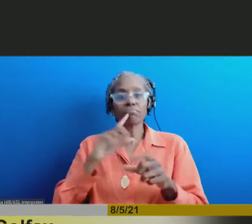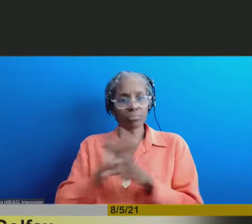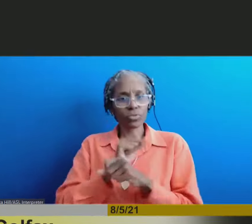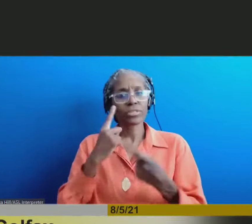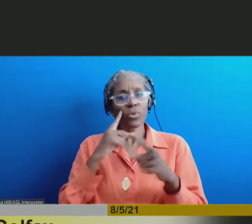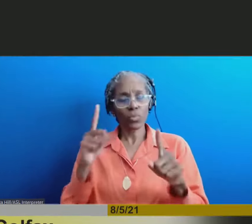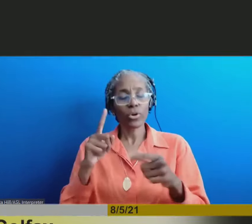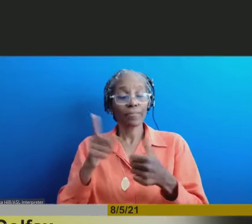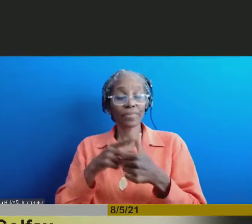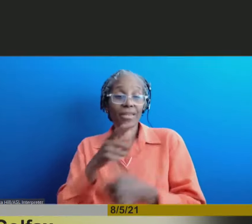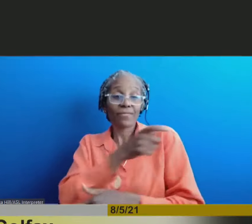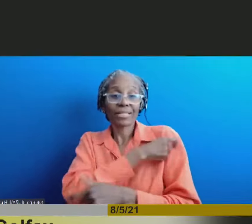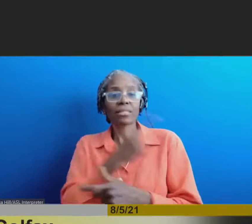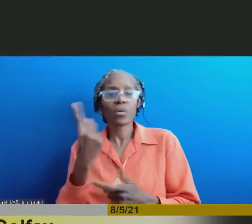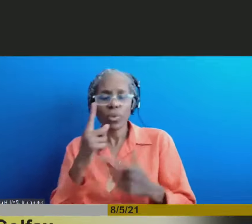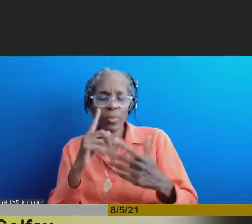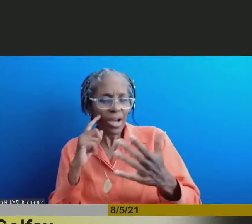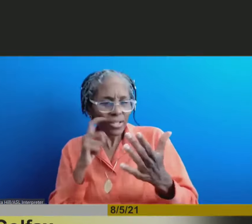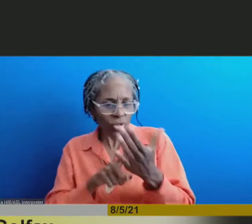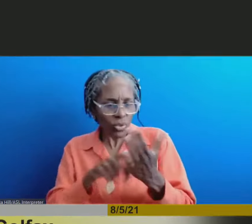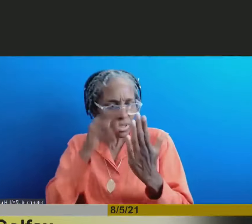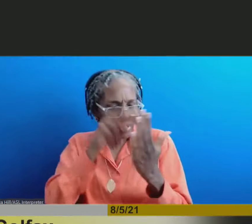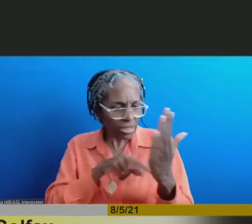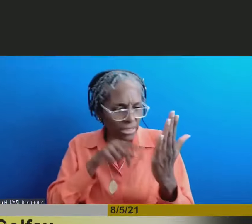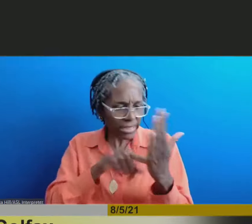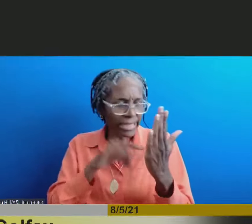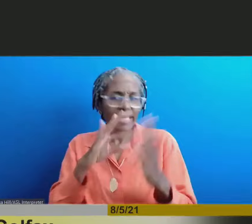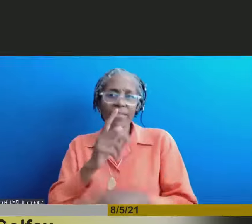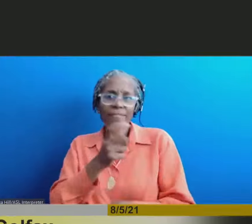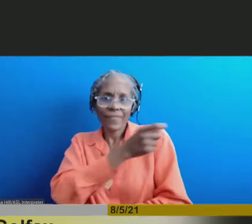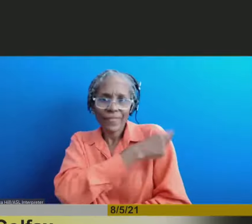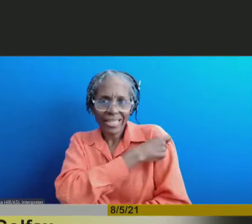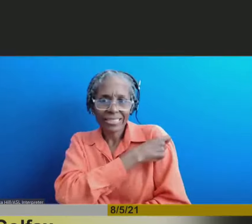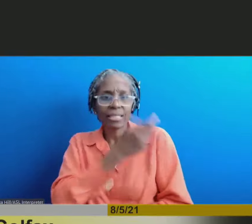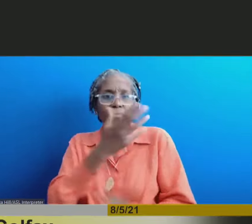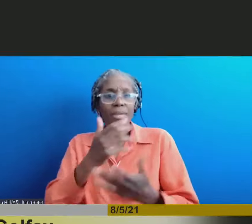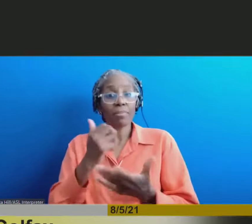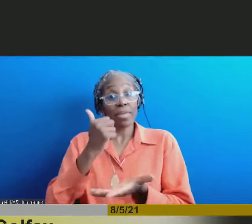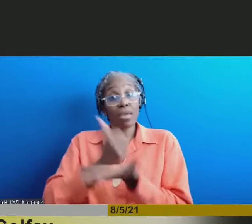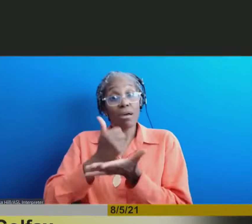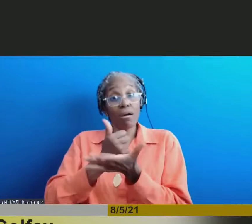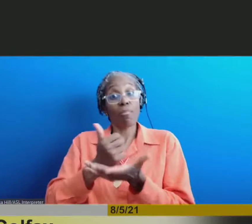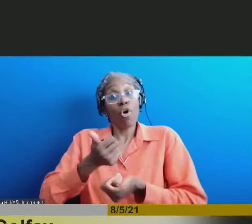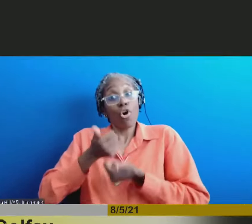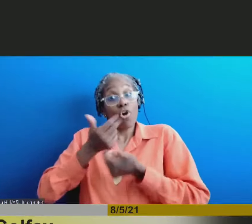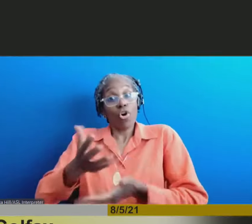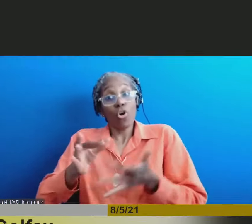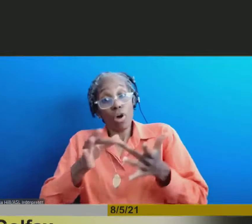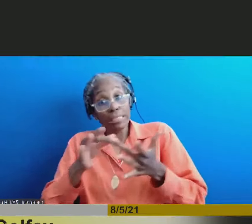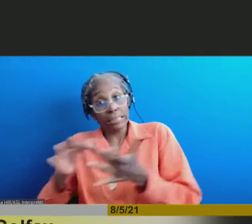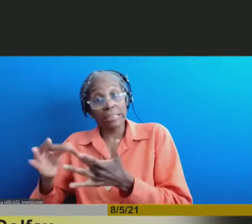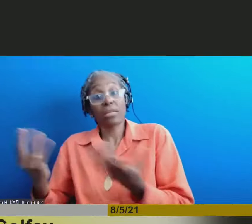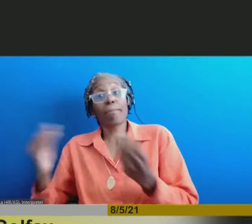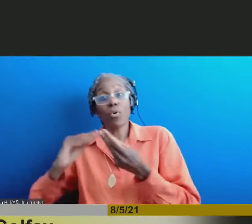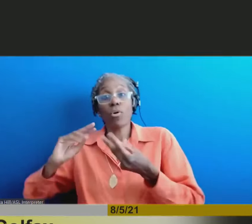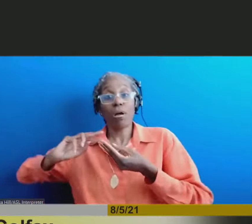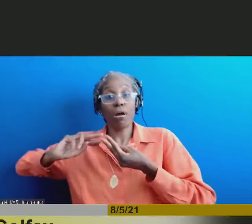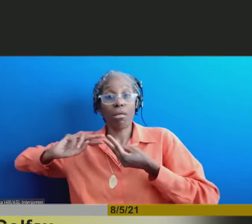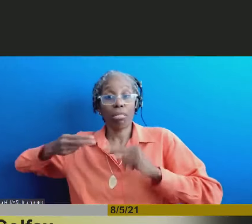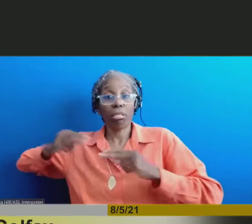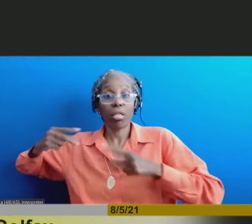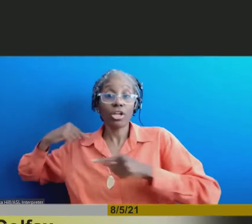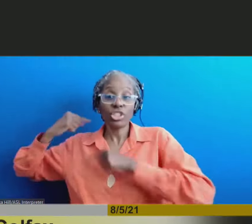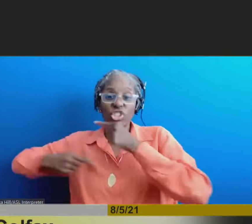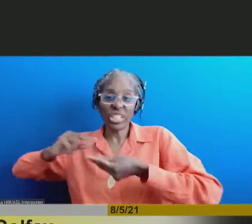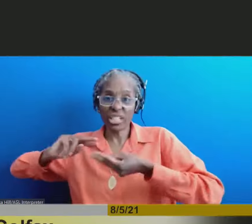question here about, if you get the vaccine, could it help create mutations? Would the virus reproduce in among people